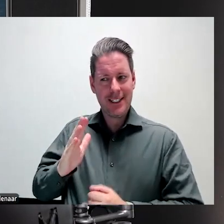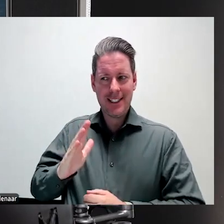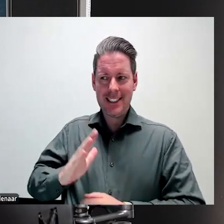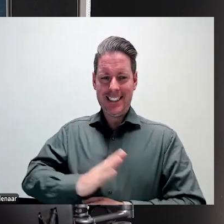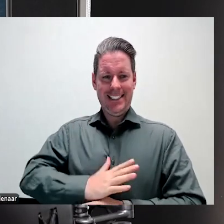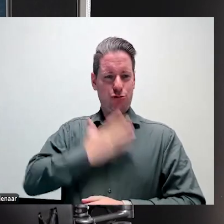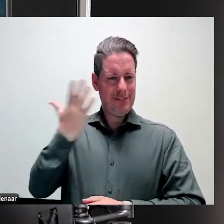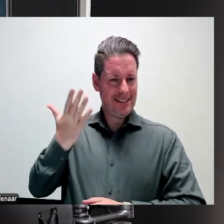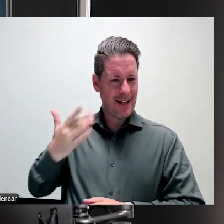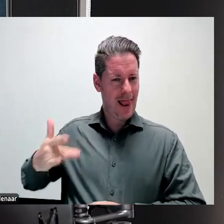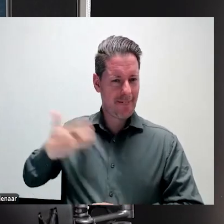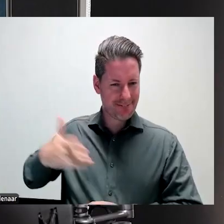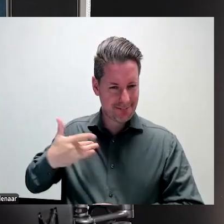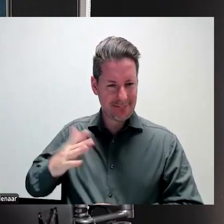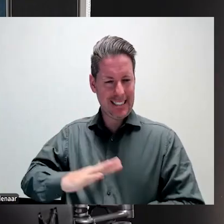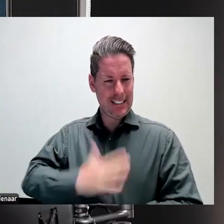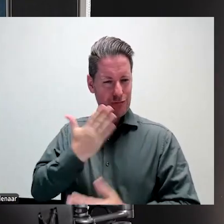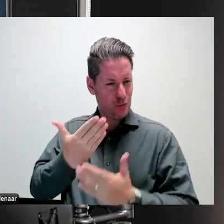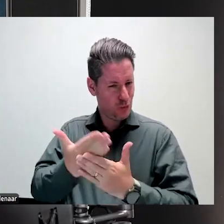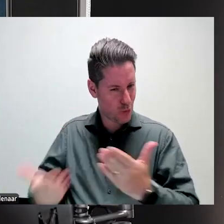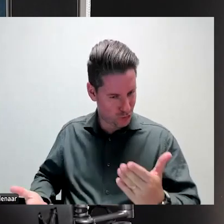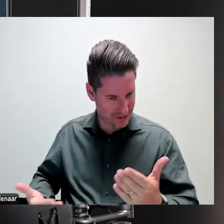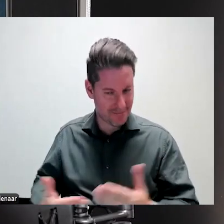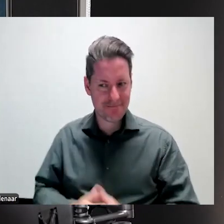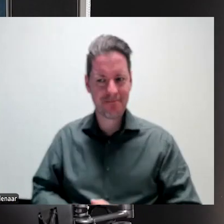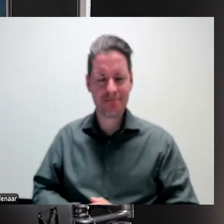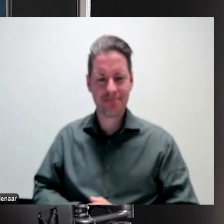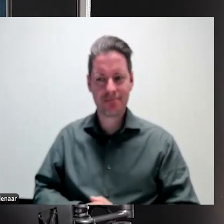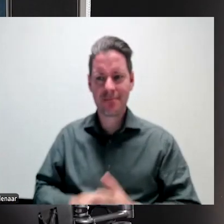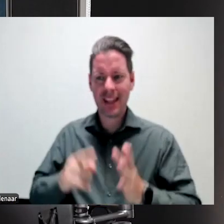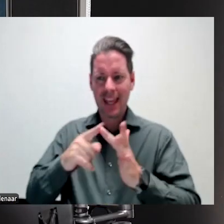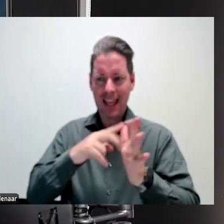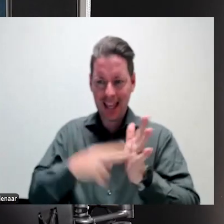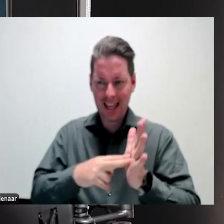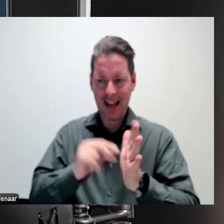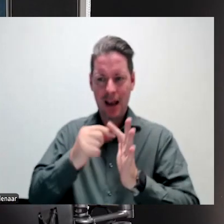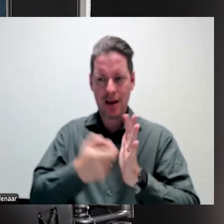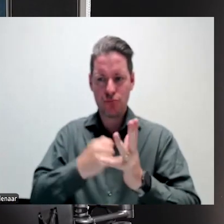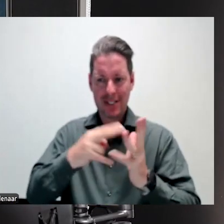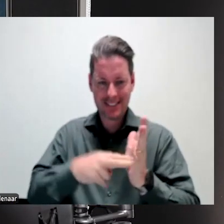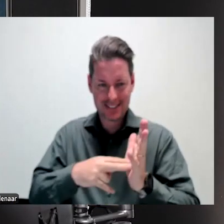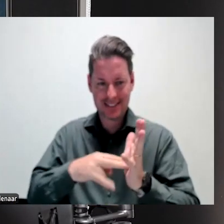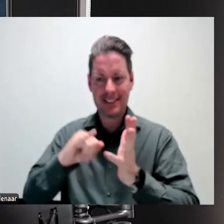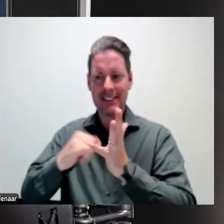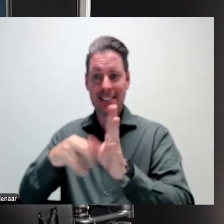some interesting stories to tell today. Ian Preston Stanley is from Townsville. He has been deaf since he was 2 years